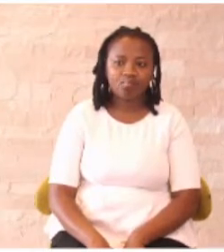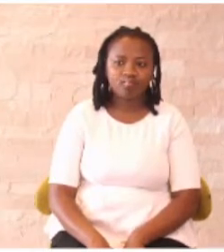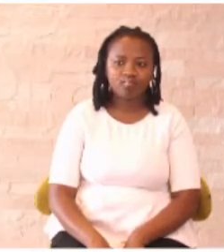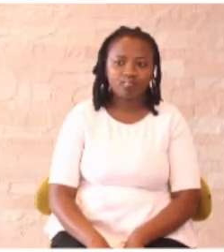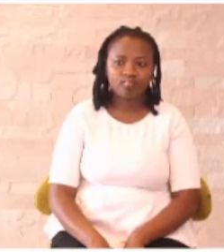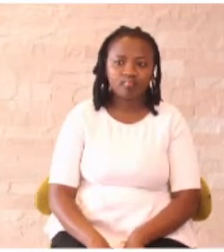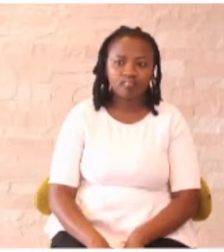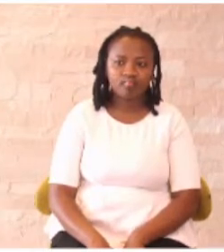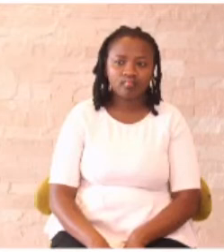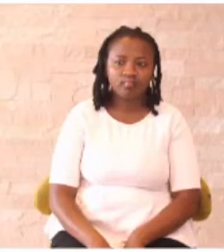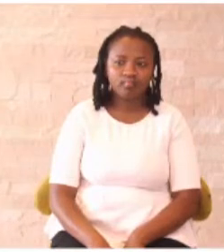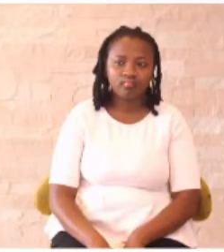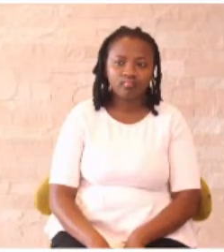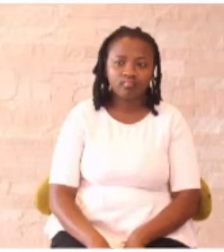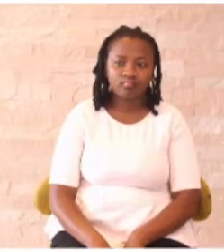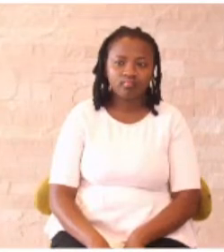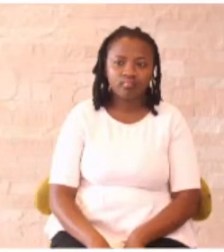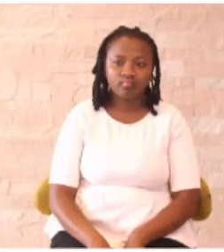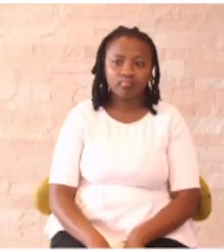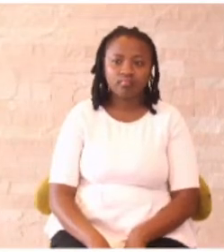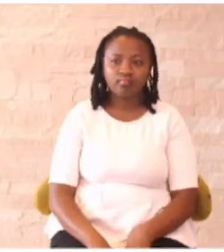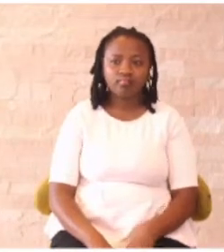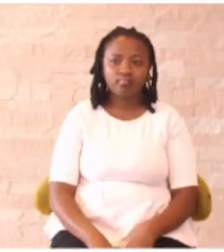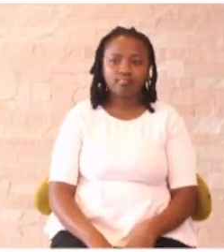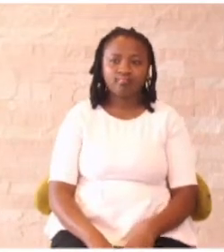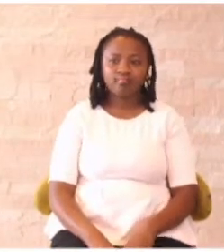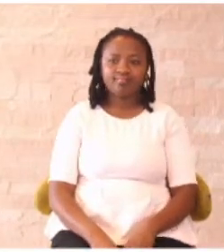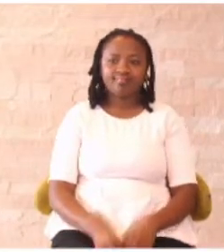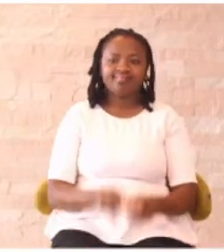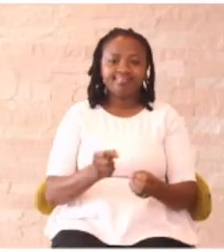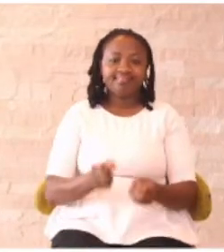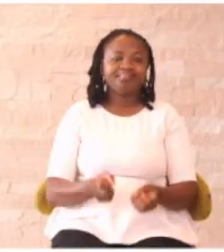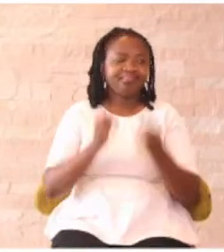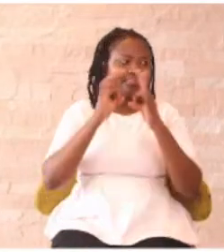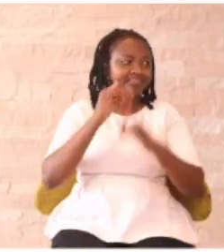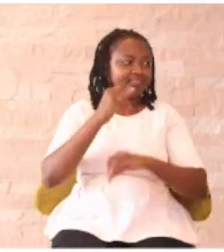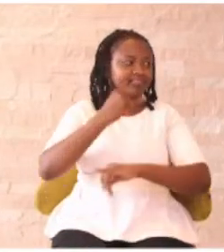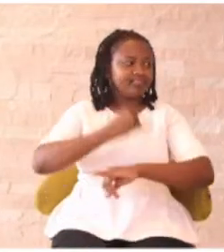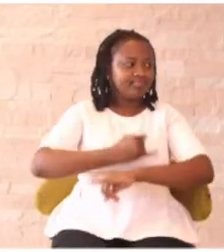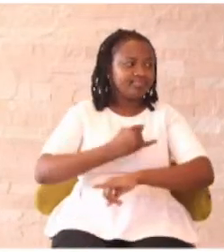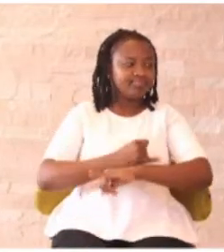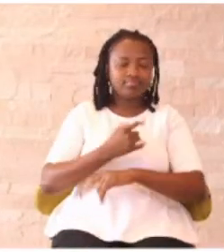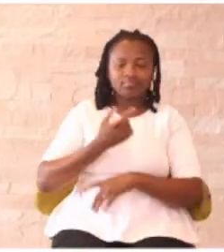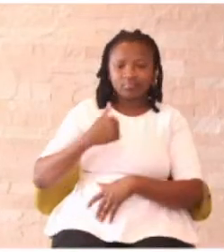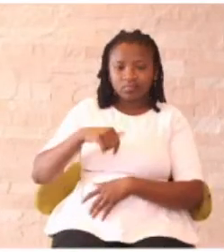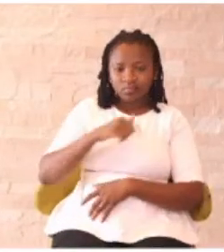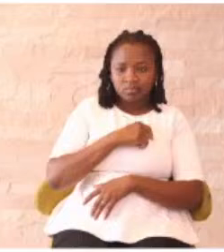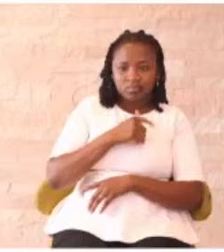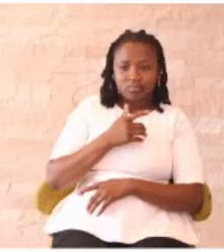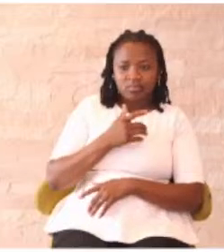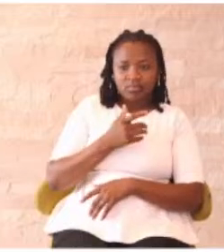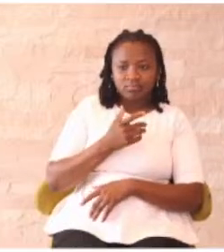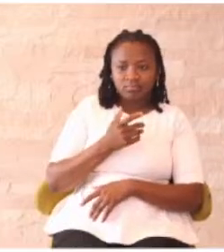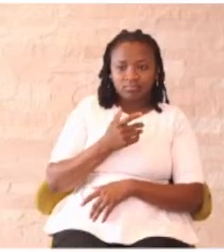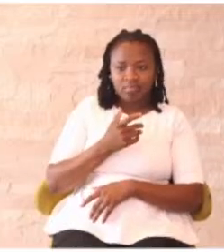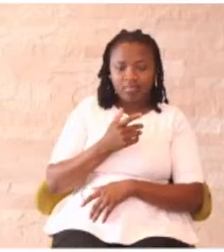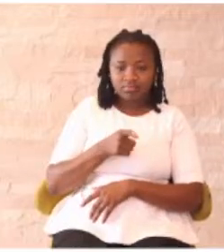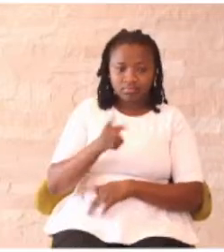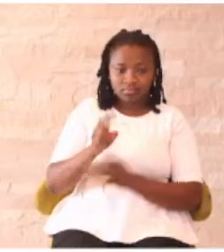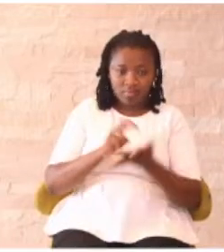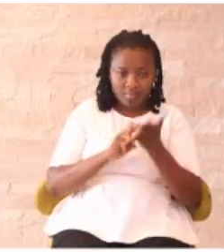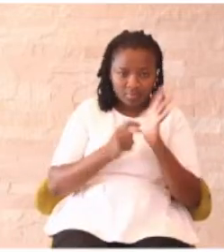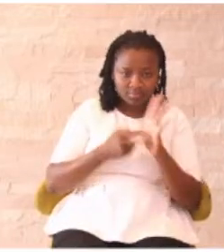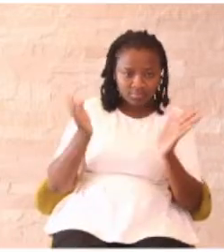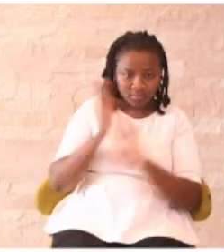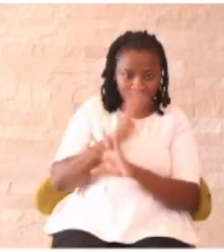We have an output that speaks to formal institution, and for us, at the end of this project, we want to